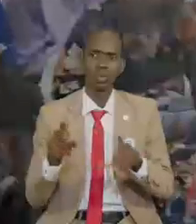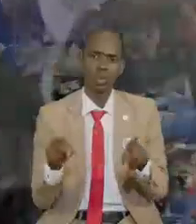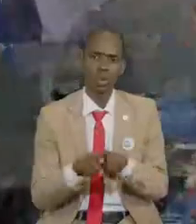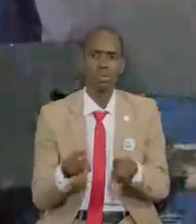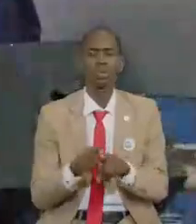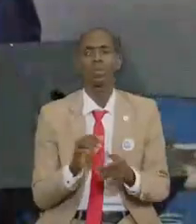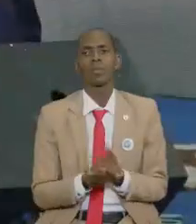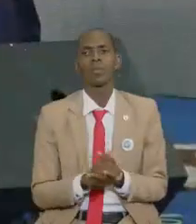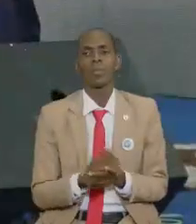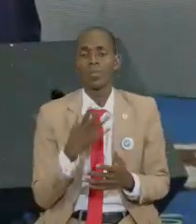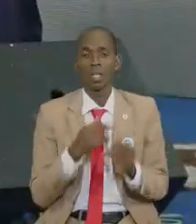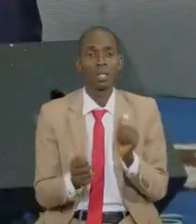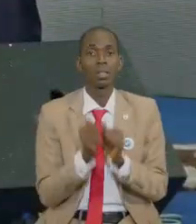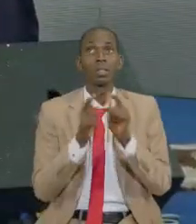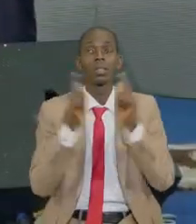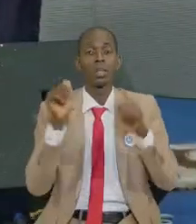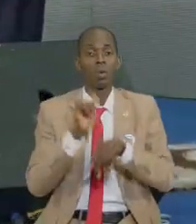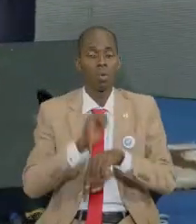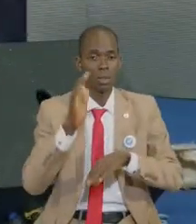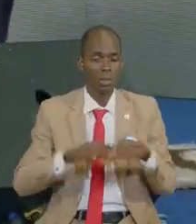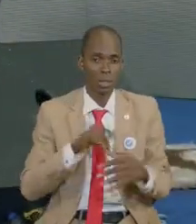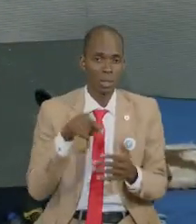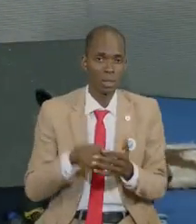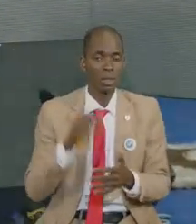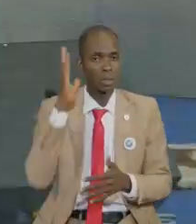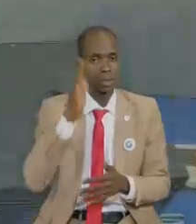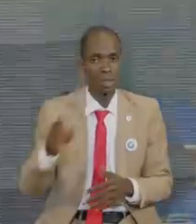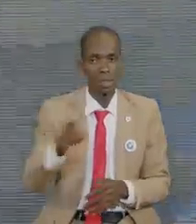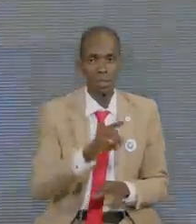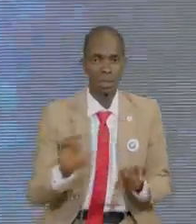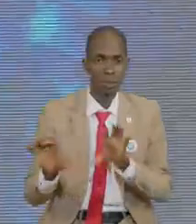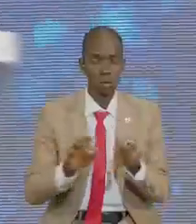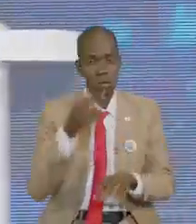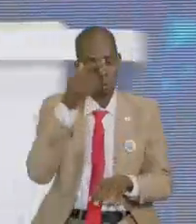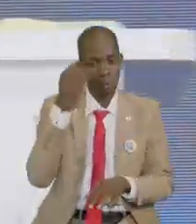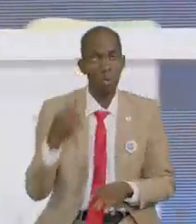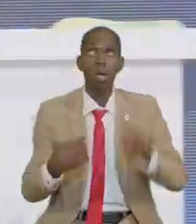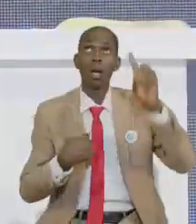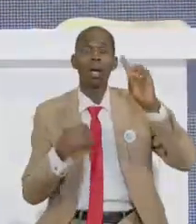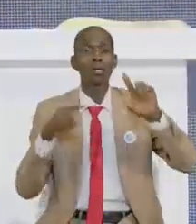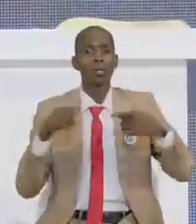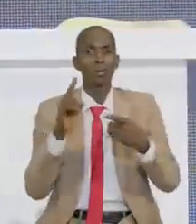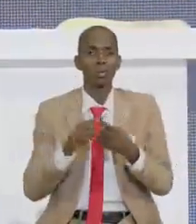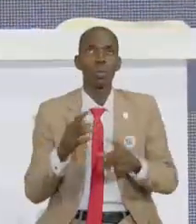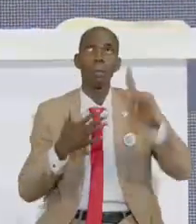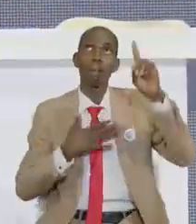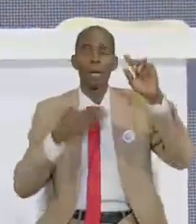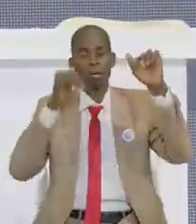And greater works than these shall he do, because I go unto my Father.